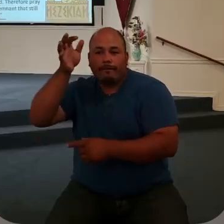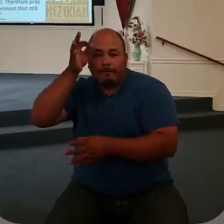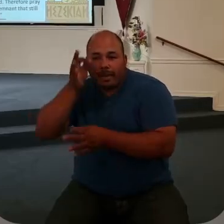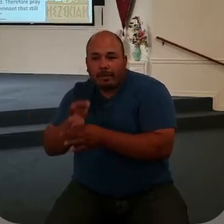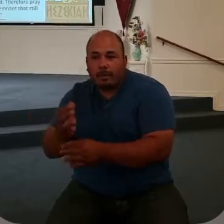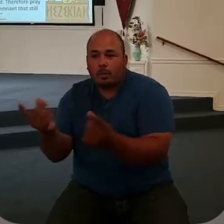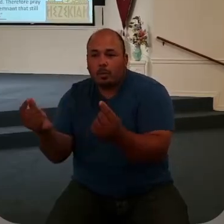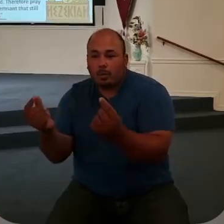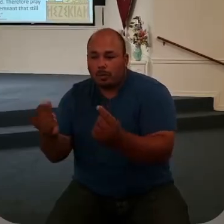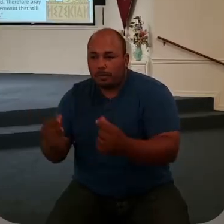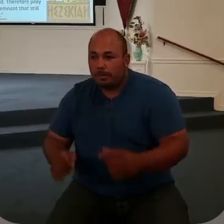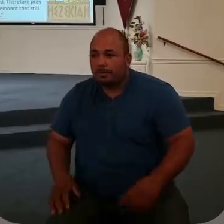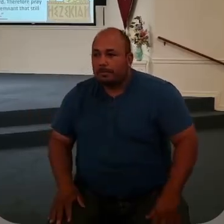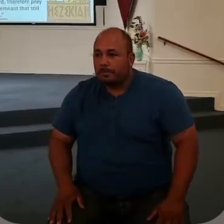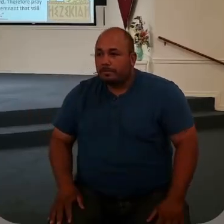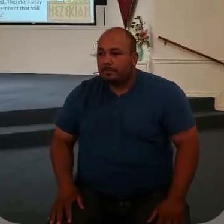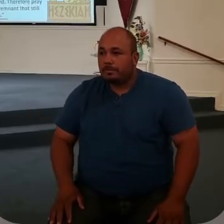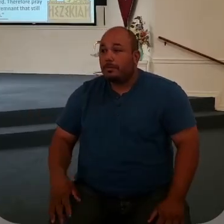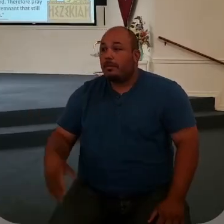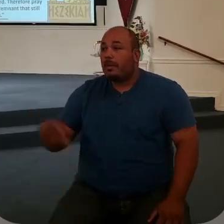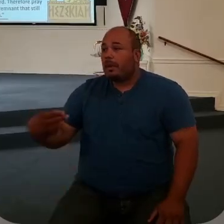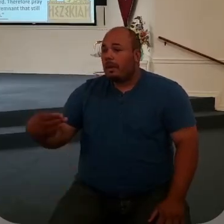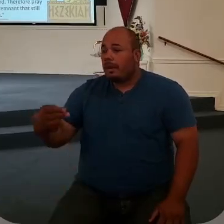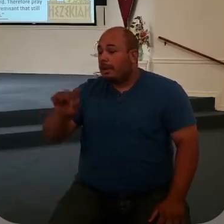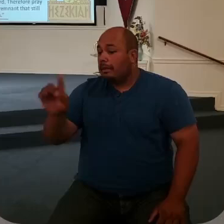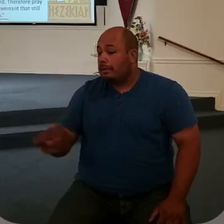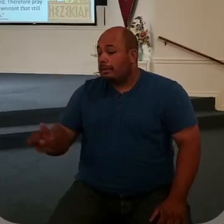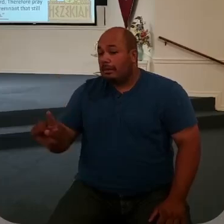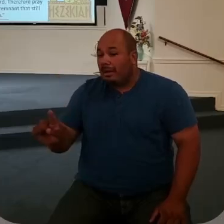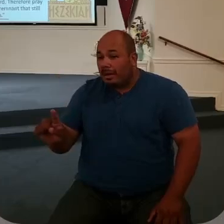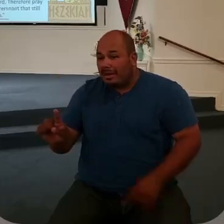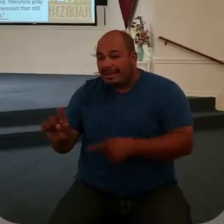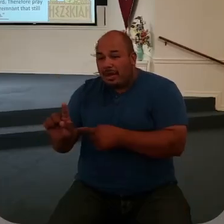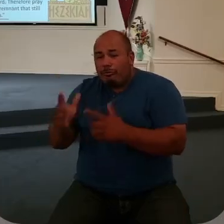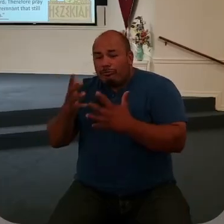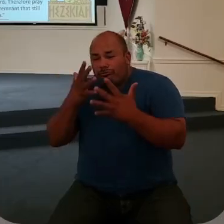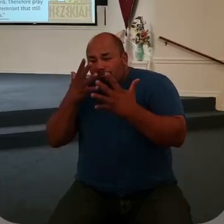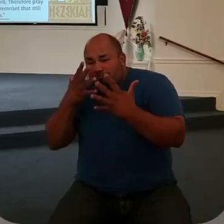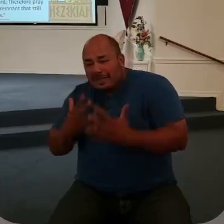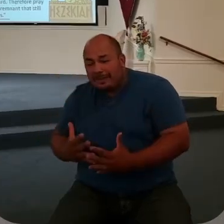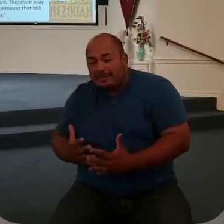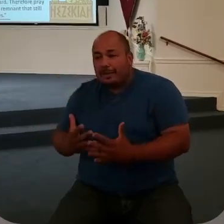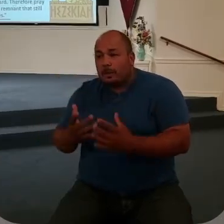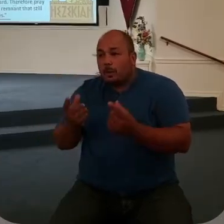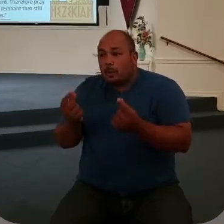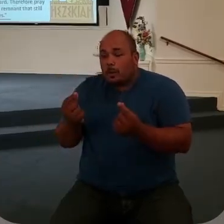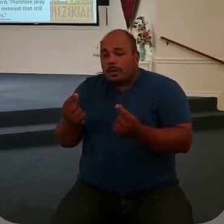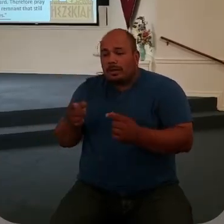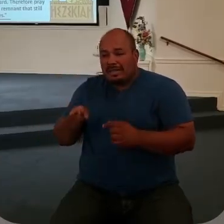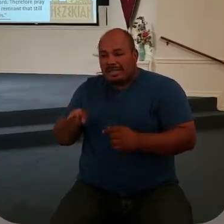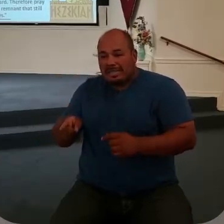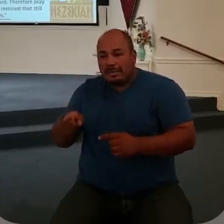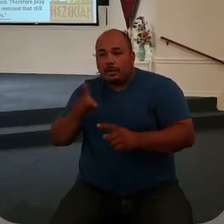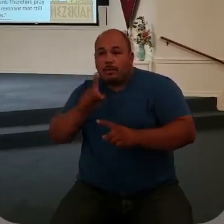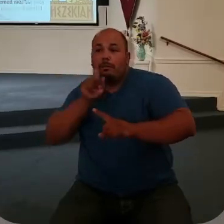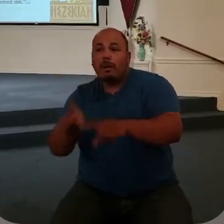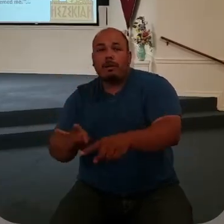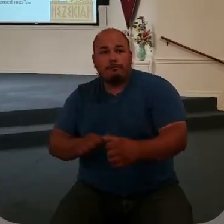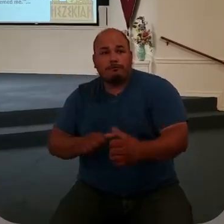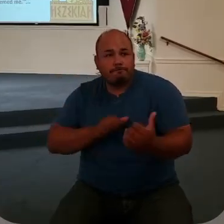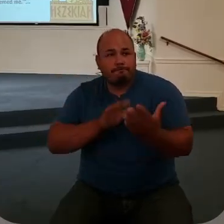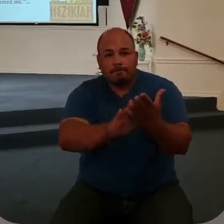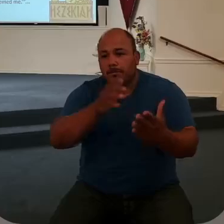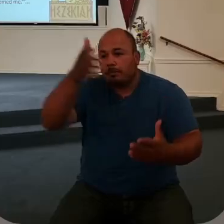Hezekiah, grieving, went straight to God. And God responded. Verse 5. Chapter 19, verse